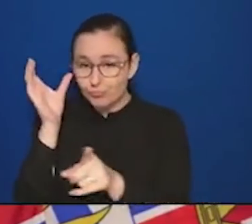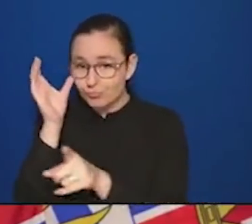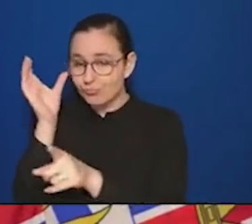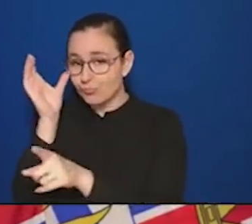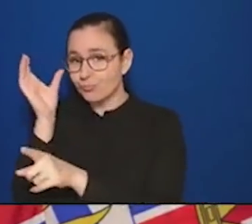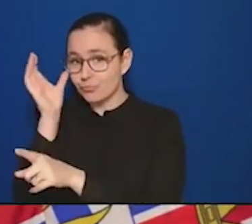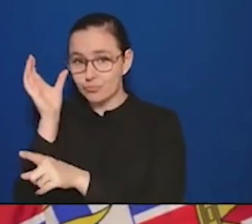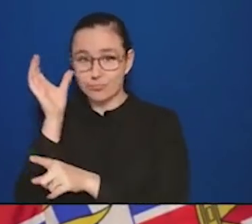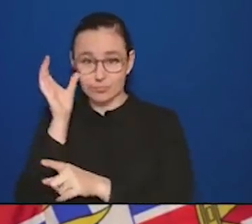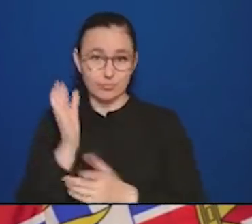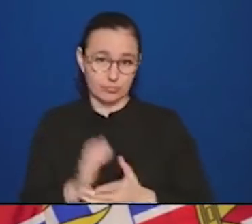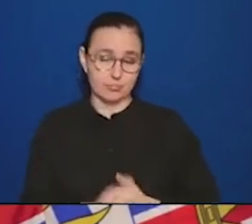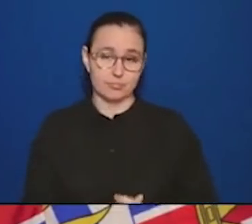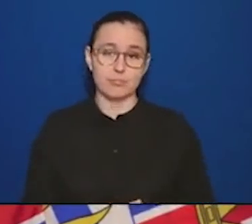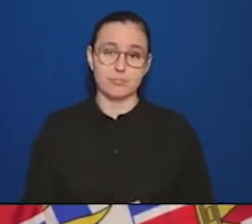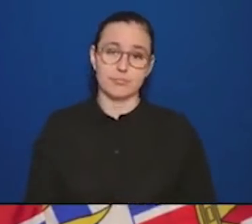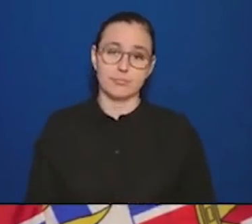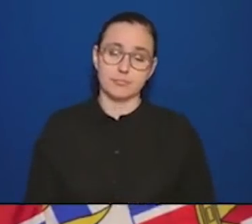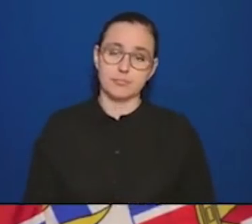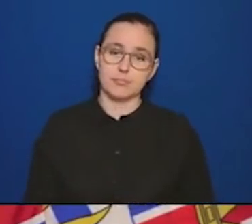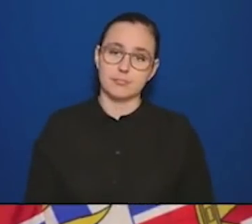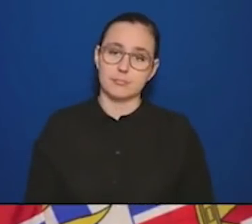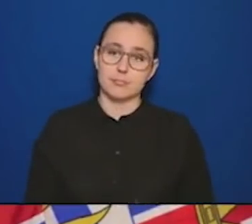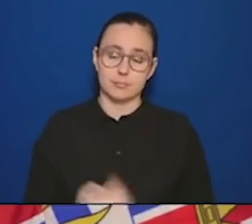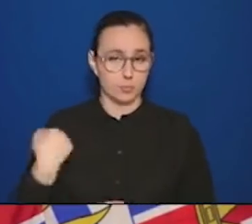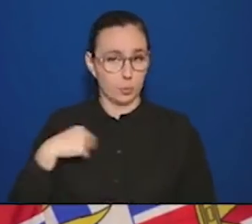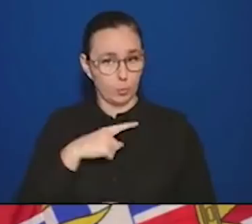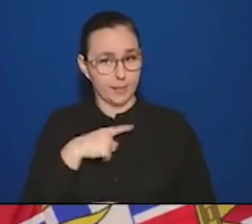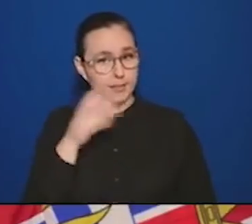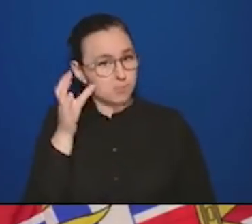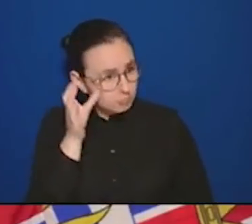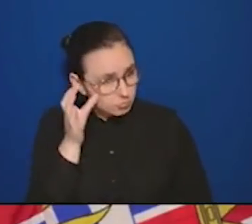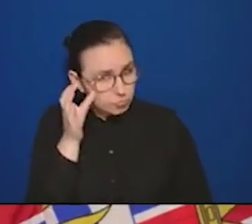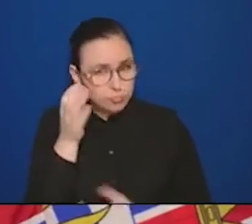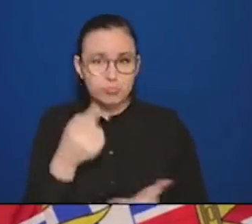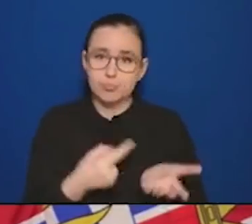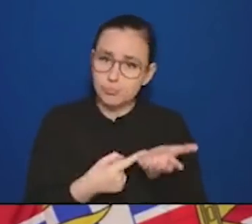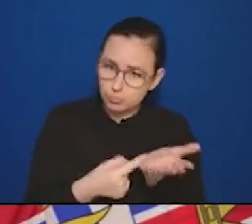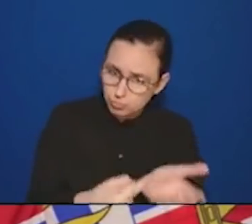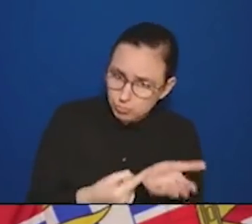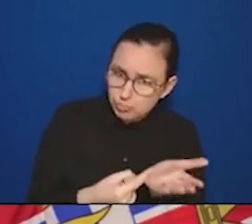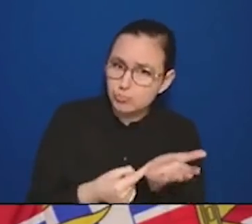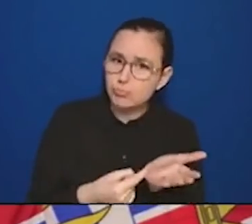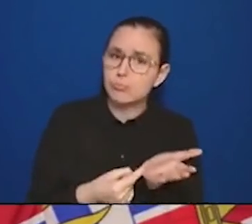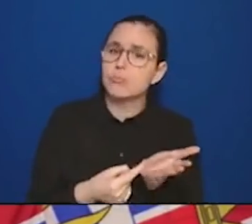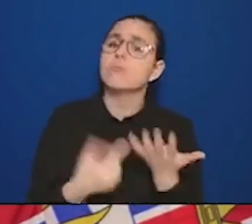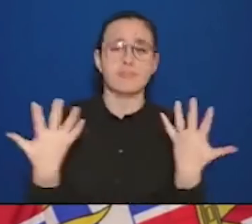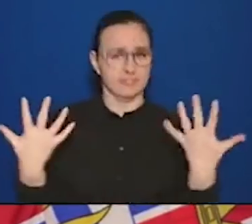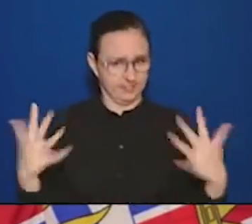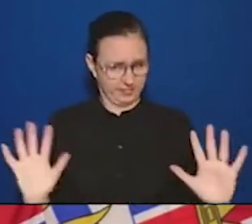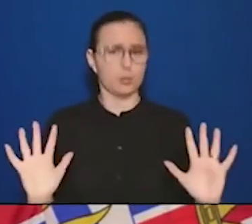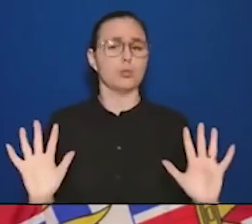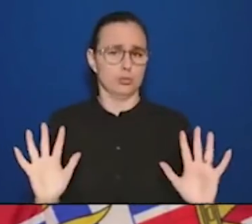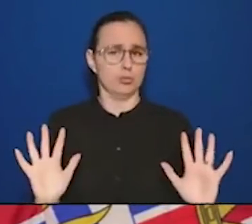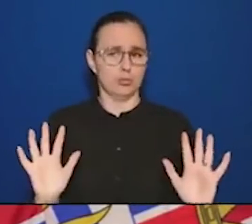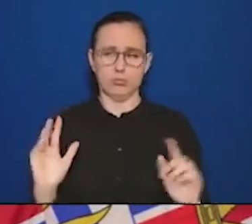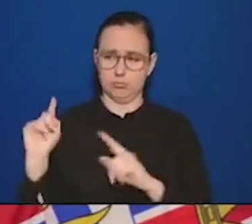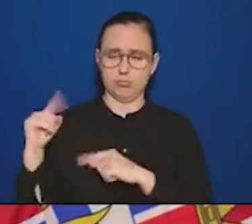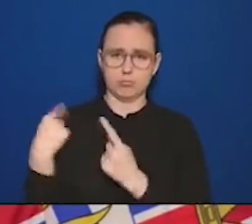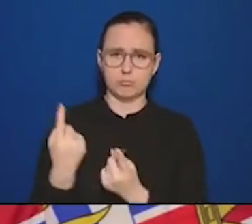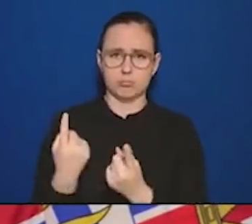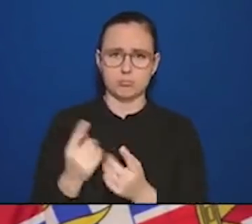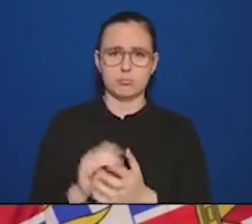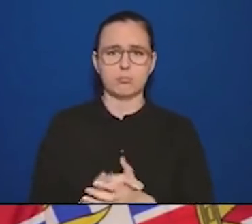And we said that we will listen and we will consult, and we did. And the data that informed